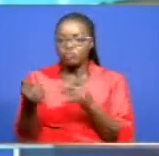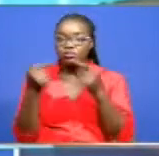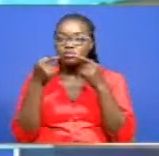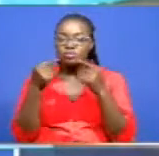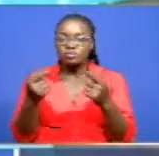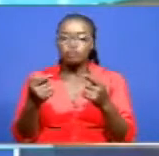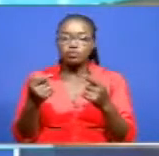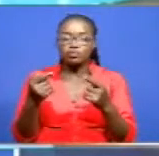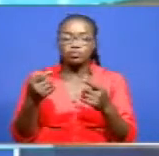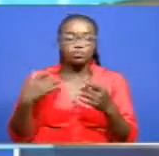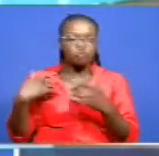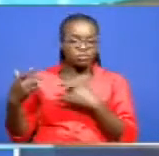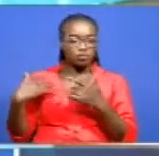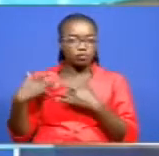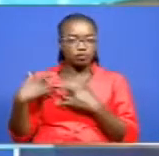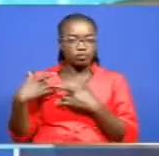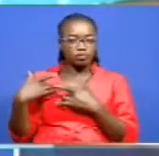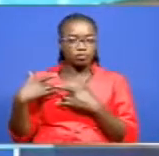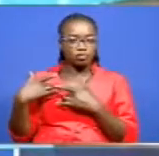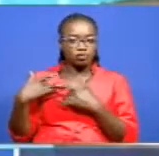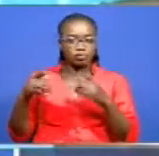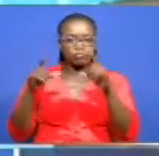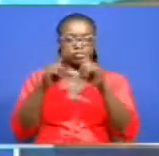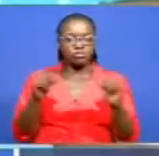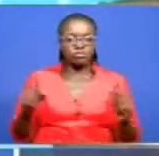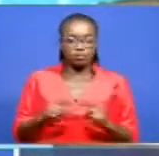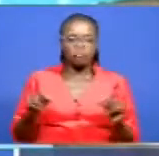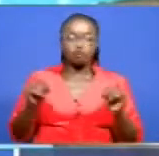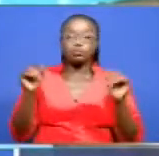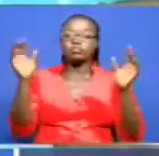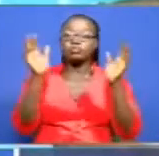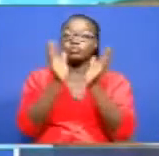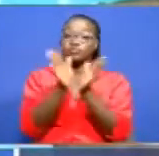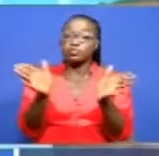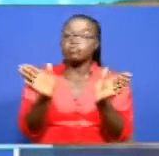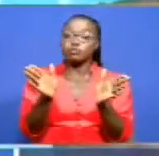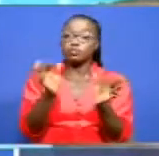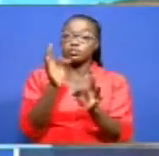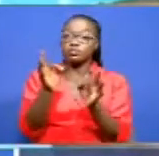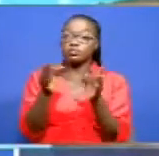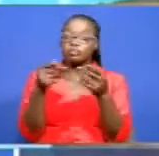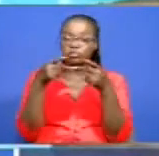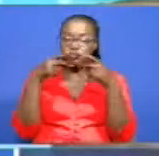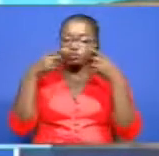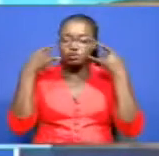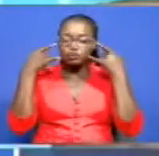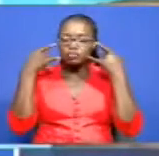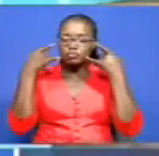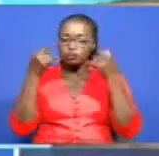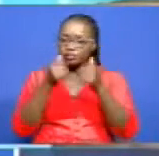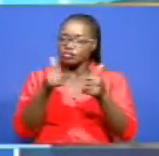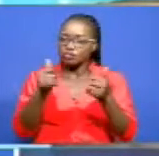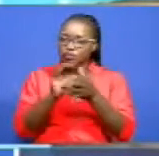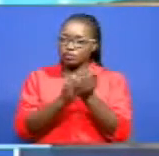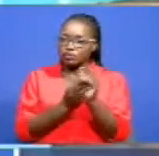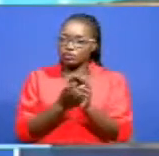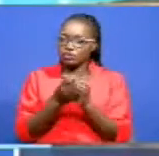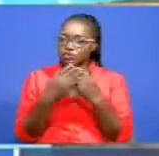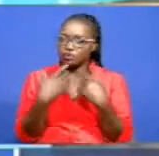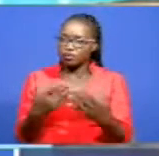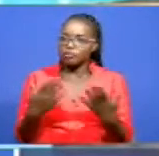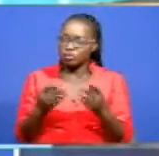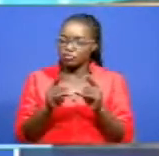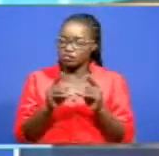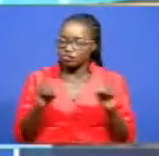of concern. So I think the message to the public is that if you wear your mask properly, you hand wash, you